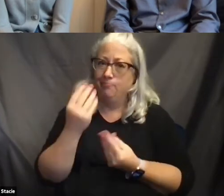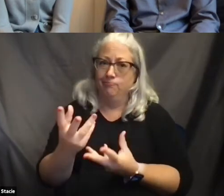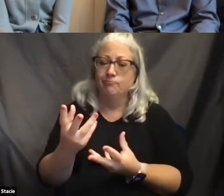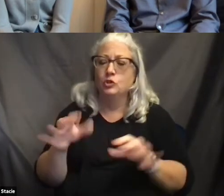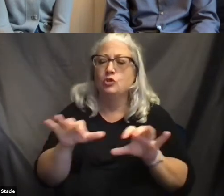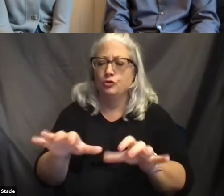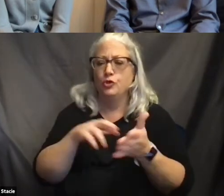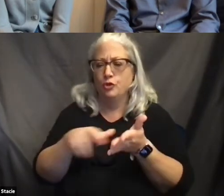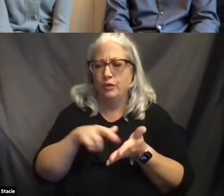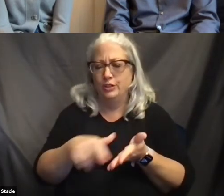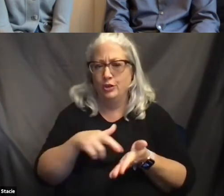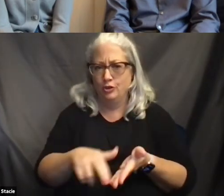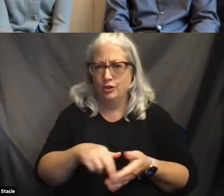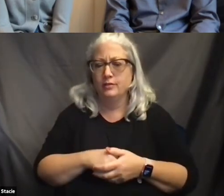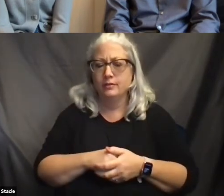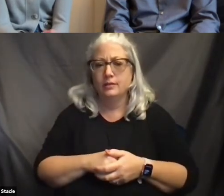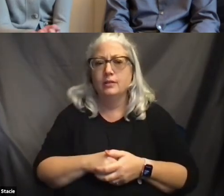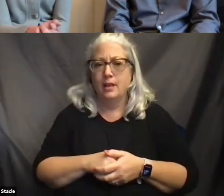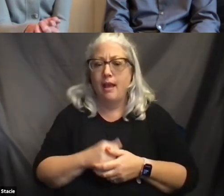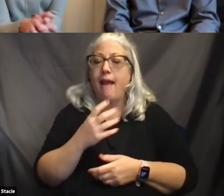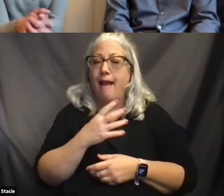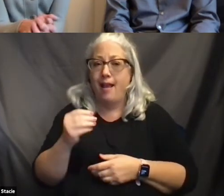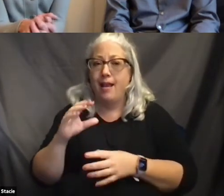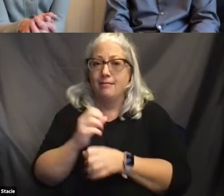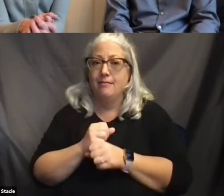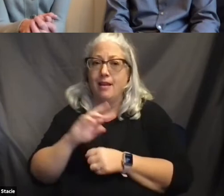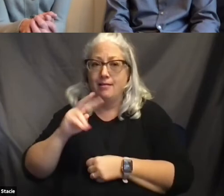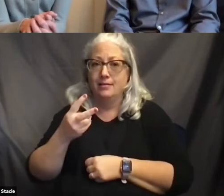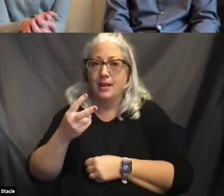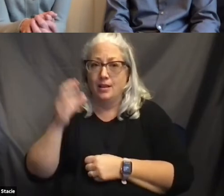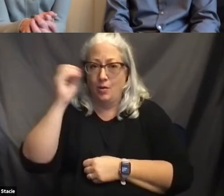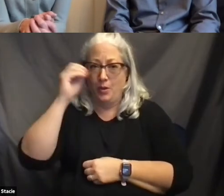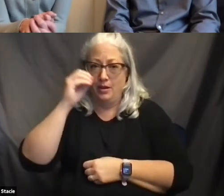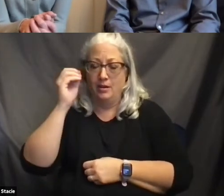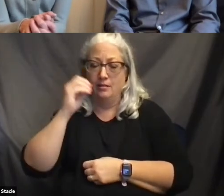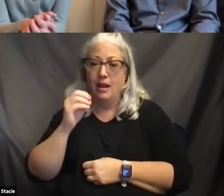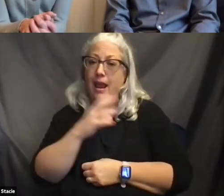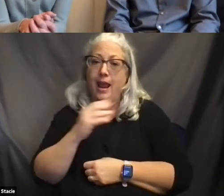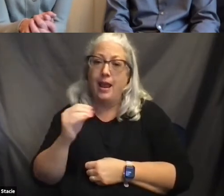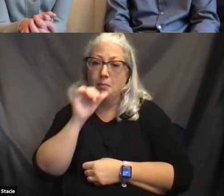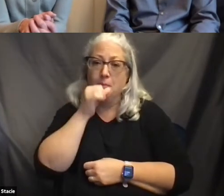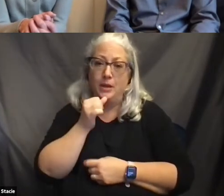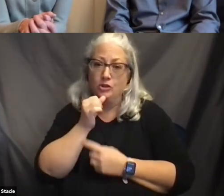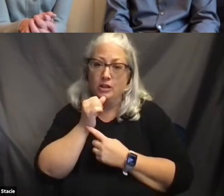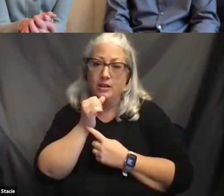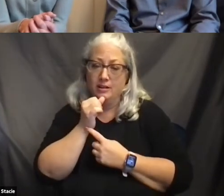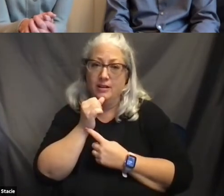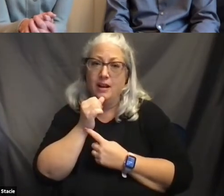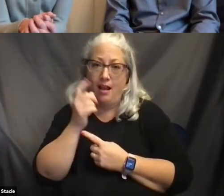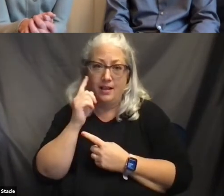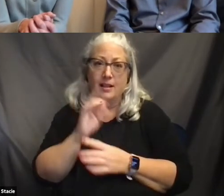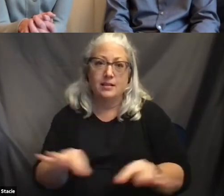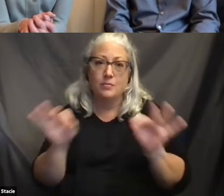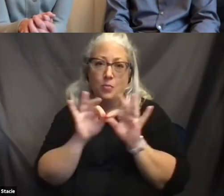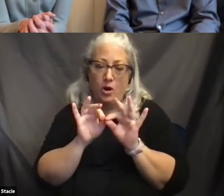know, like they said as well, definitely get a second opinion, and just being patient. I think that's important, and being involved